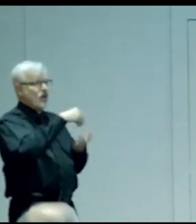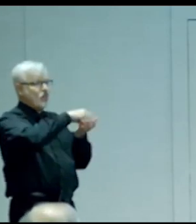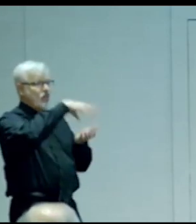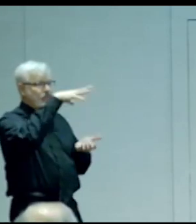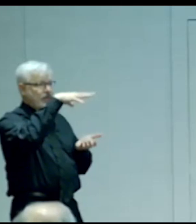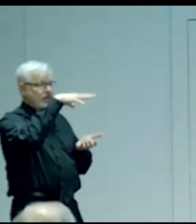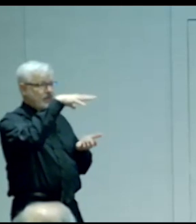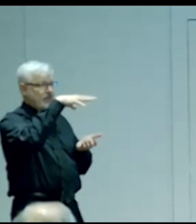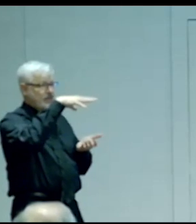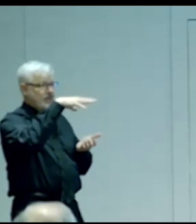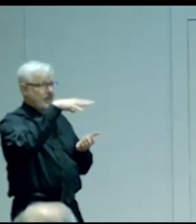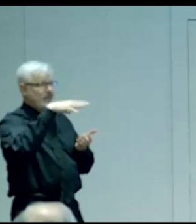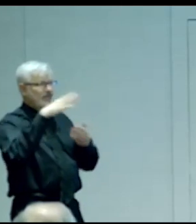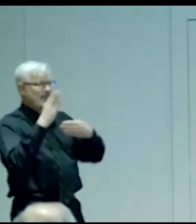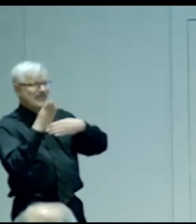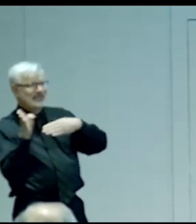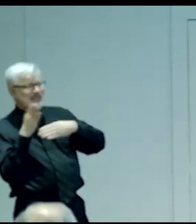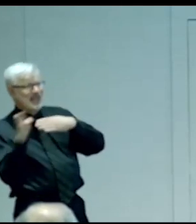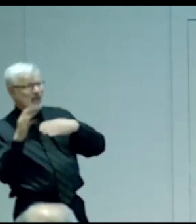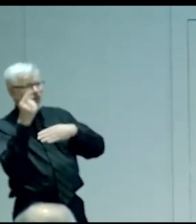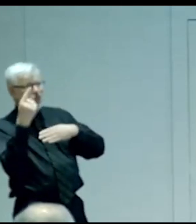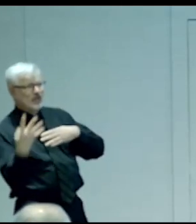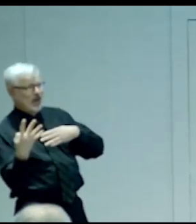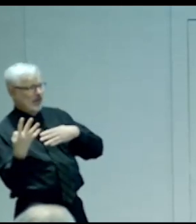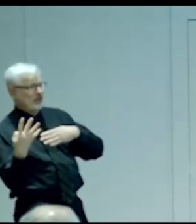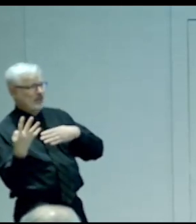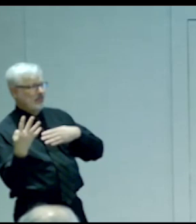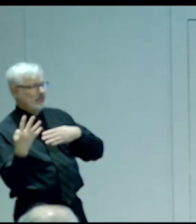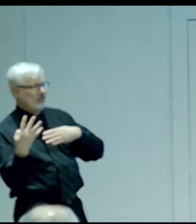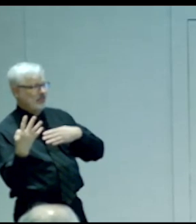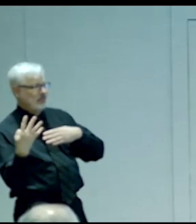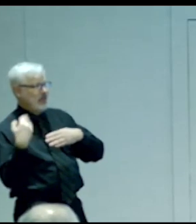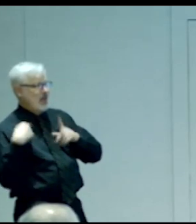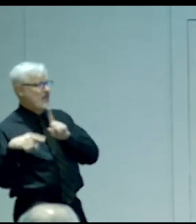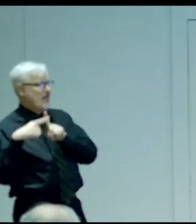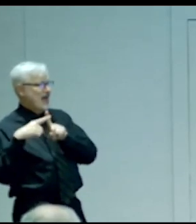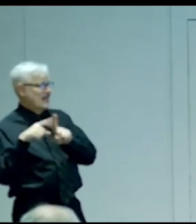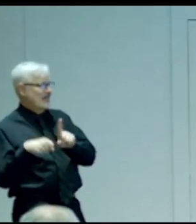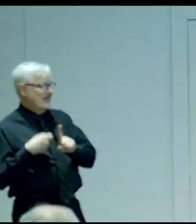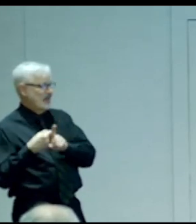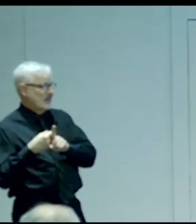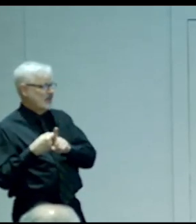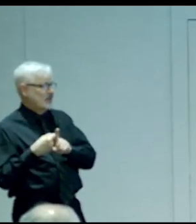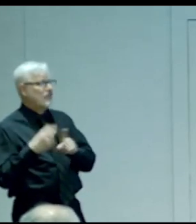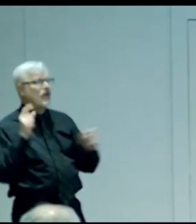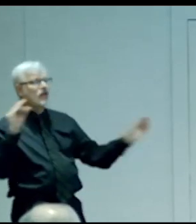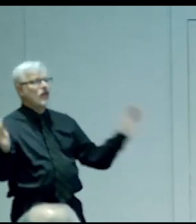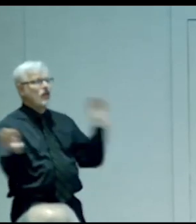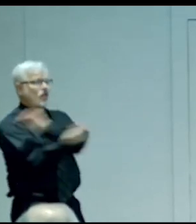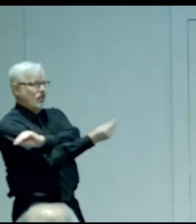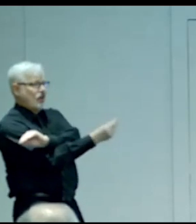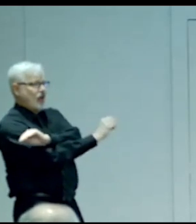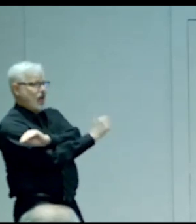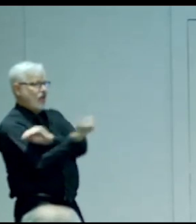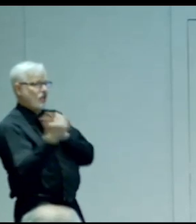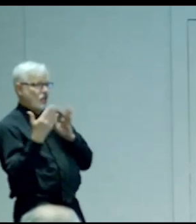top quartile. That was a positive effect. But look at it in a different way. That is